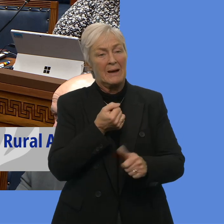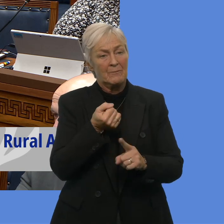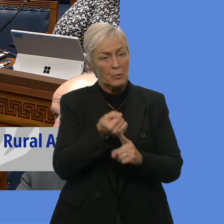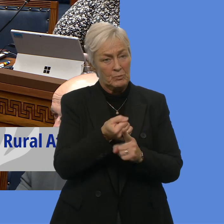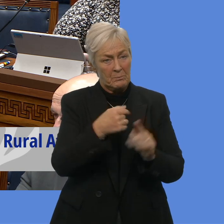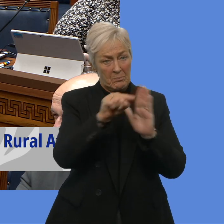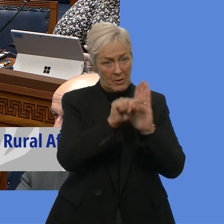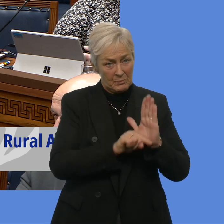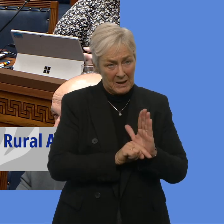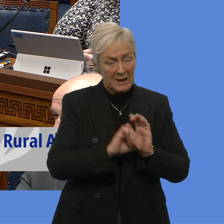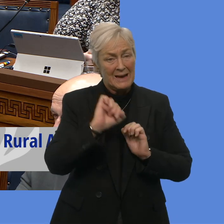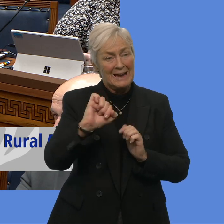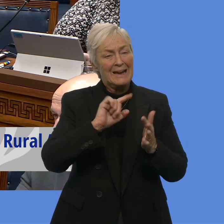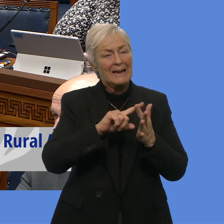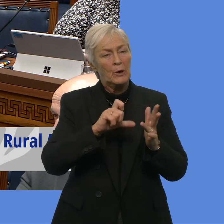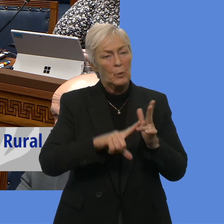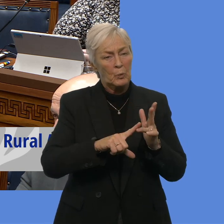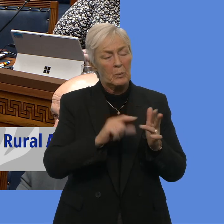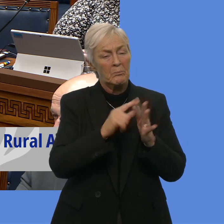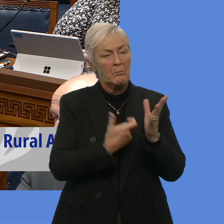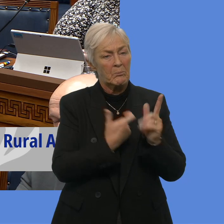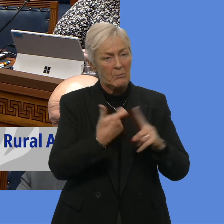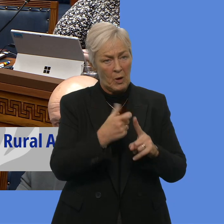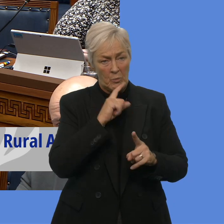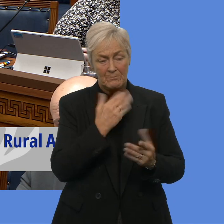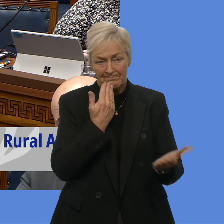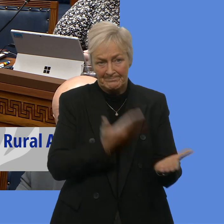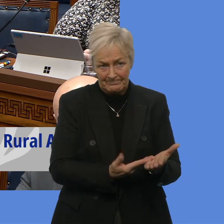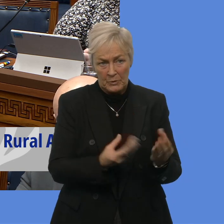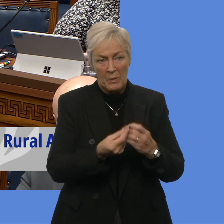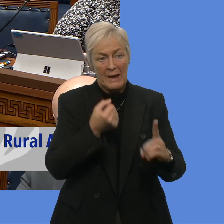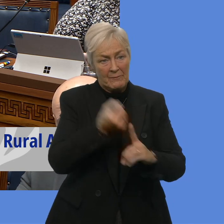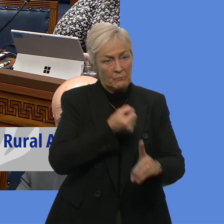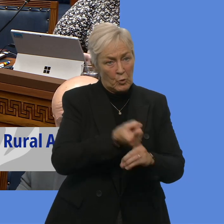necessary. Granville Eco Park Limited is working towards complying with an enforcement notice